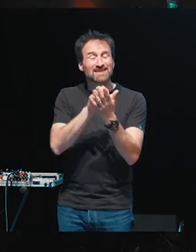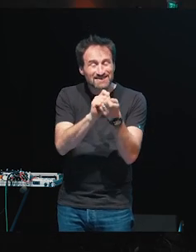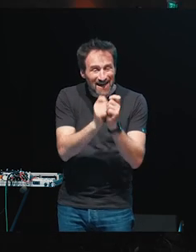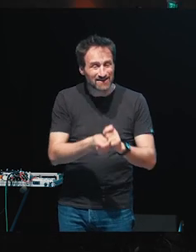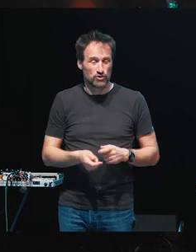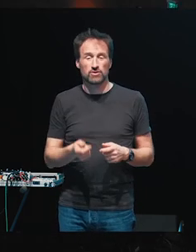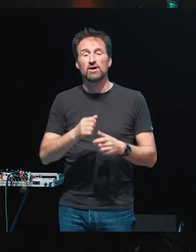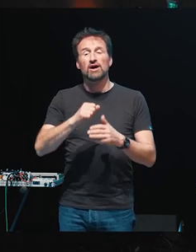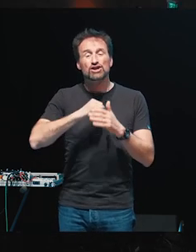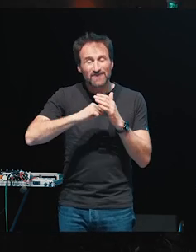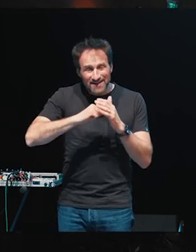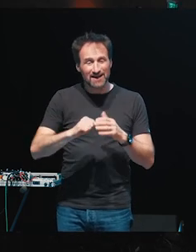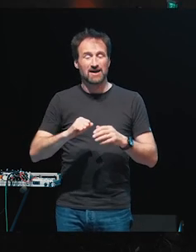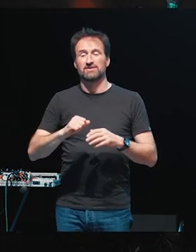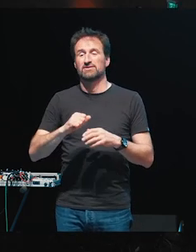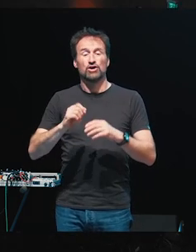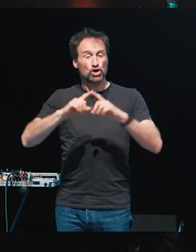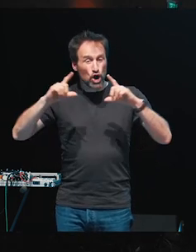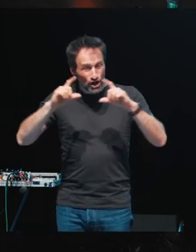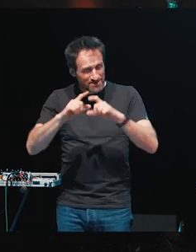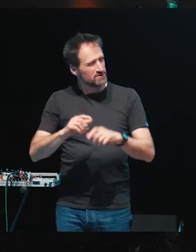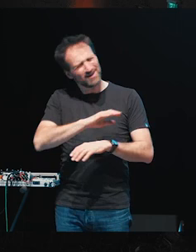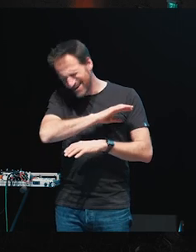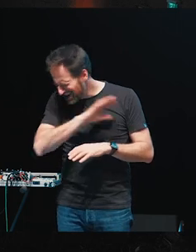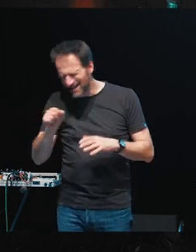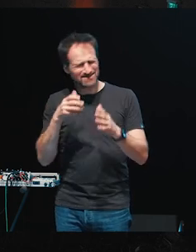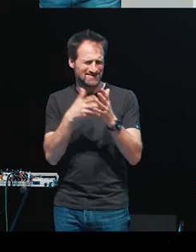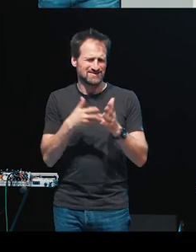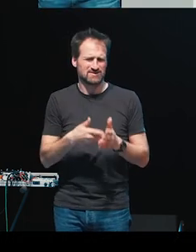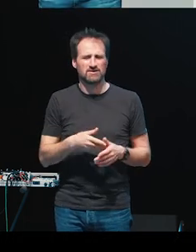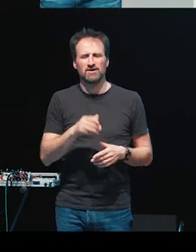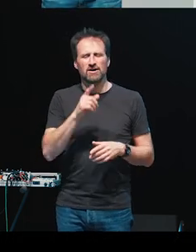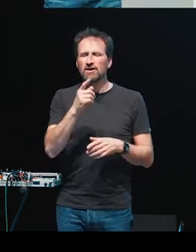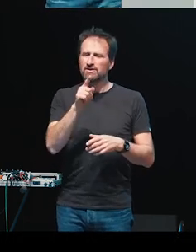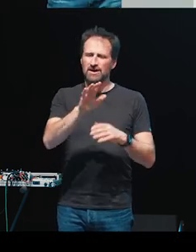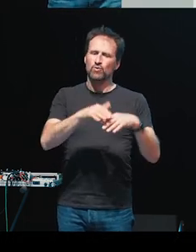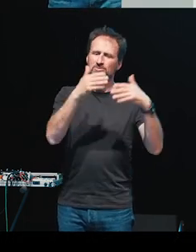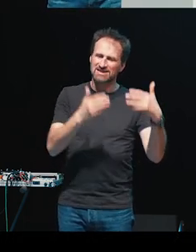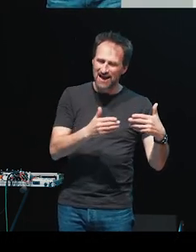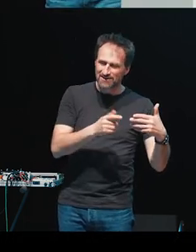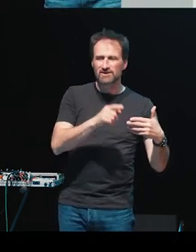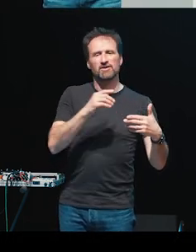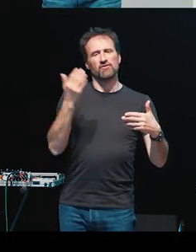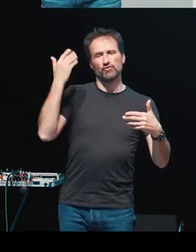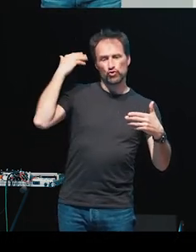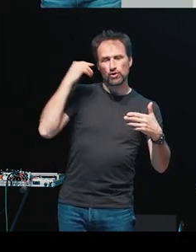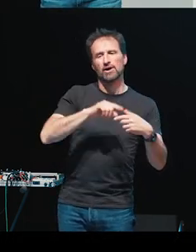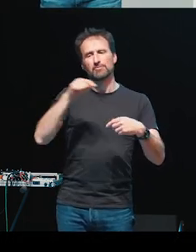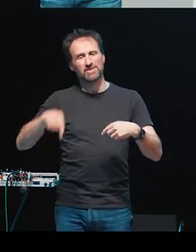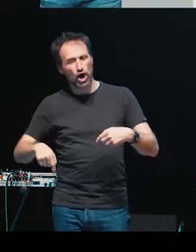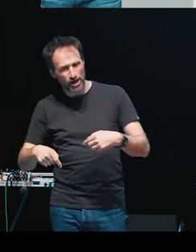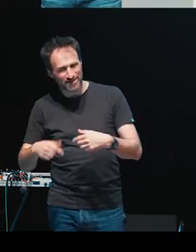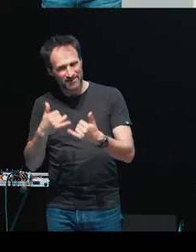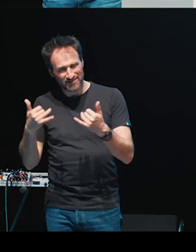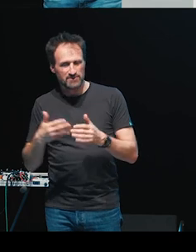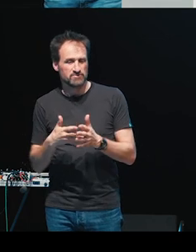speed, everything you change in your website, you got to test how it performed earlier to now. But again, if you have less traffic, you can do a bigger